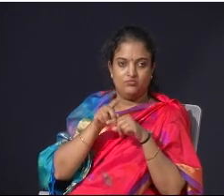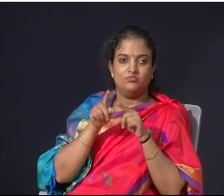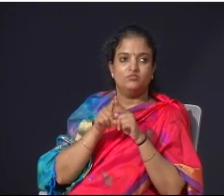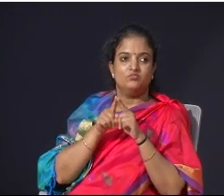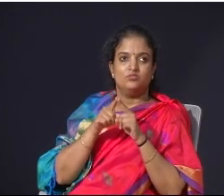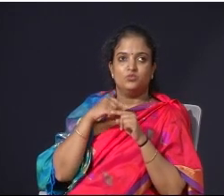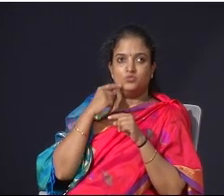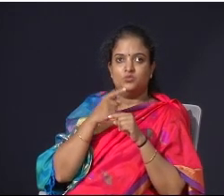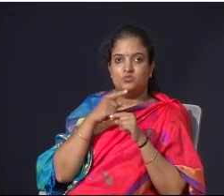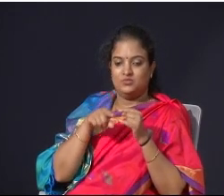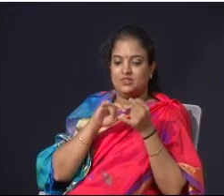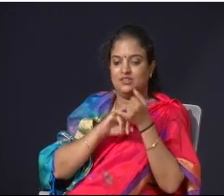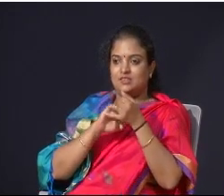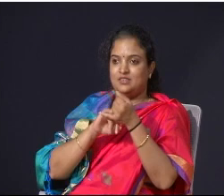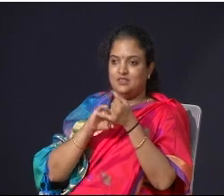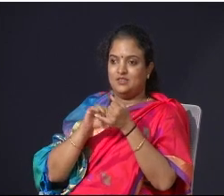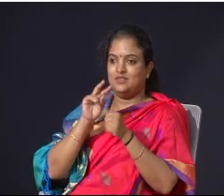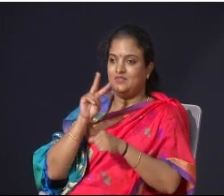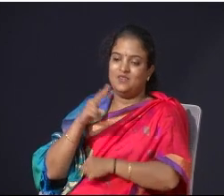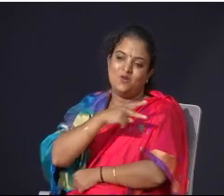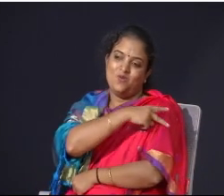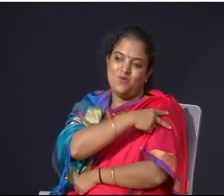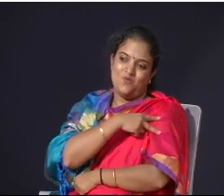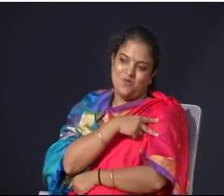Sri Satya Sai Vidya Vahini volunteers.